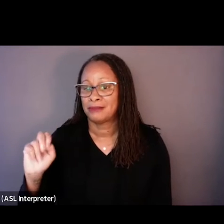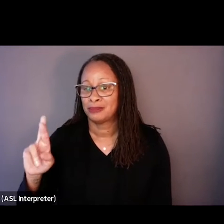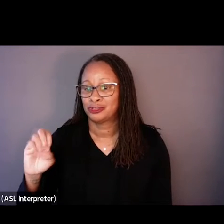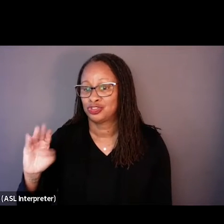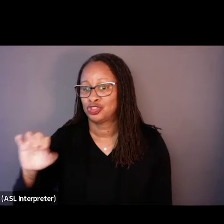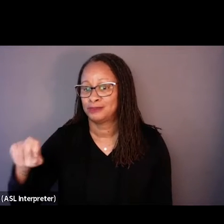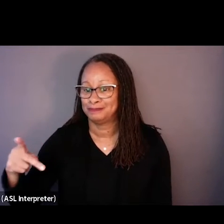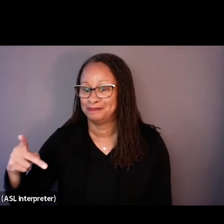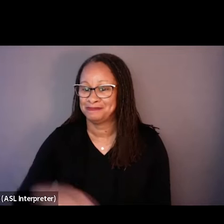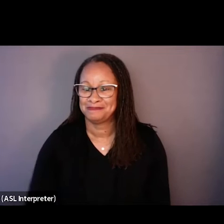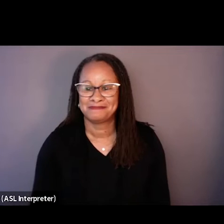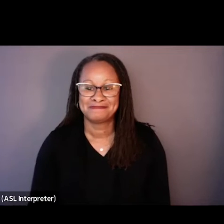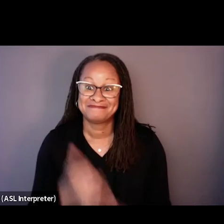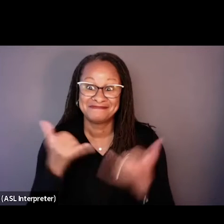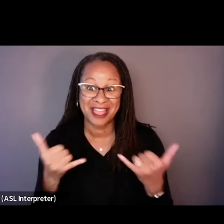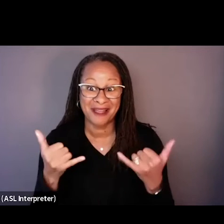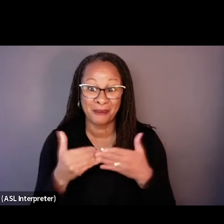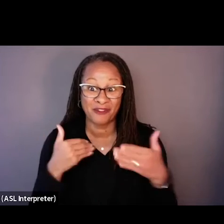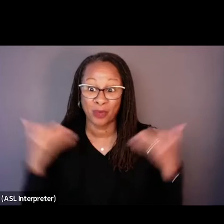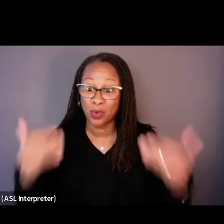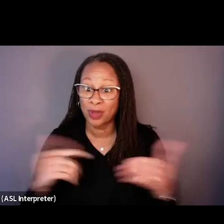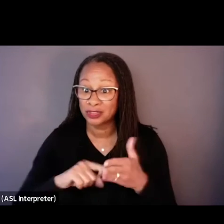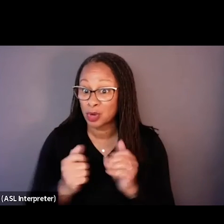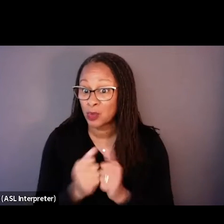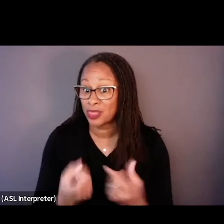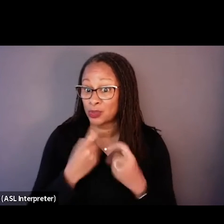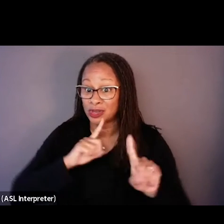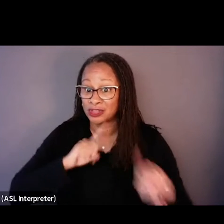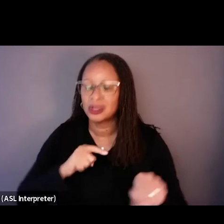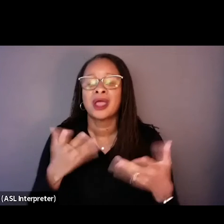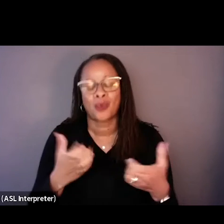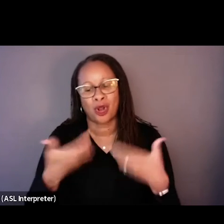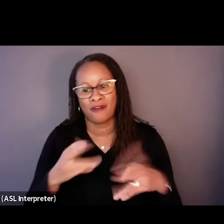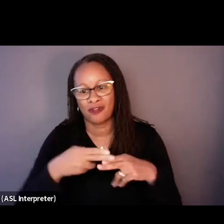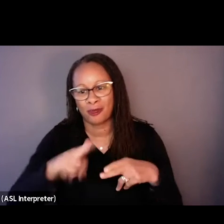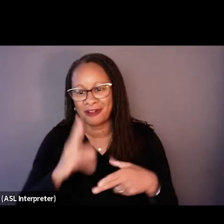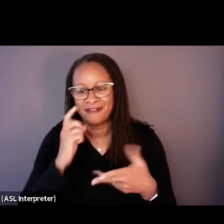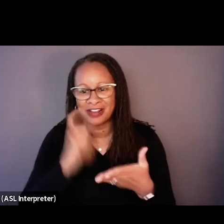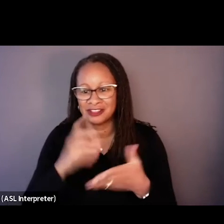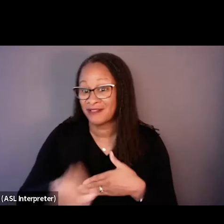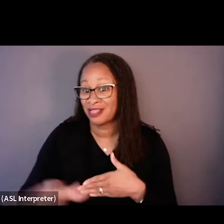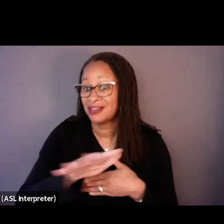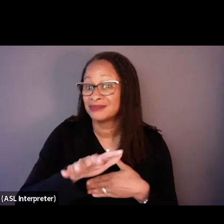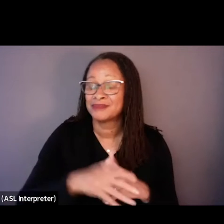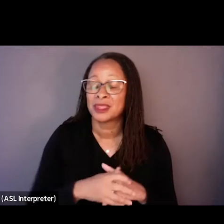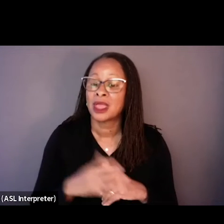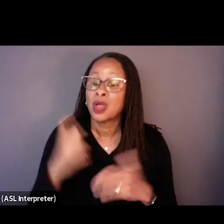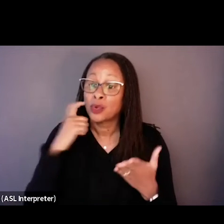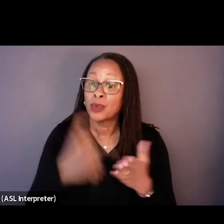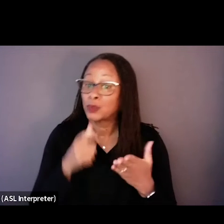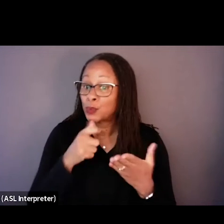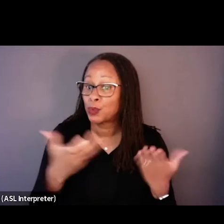documentary.org/membership. Now, before we get started with our Q&A, I would like to offer a brief land acknowledgement. We recognize